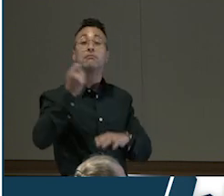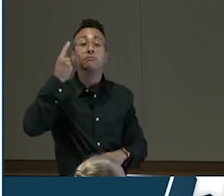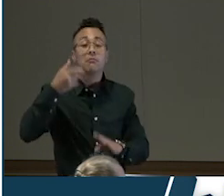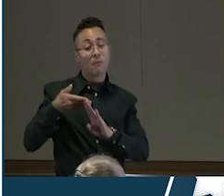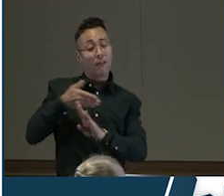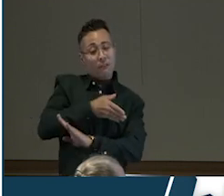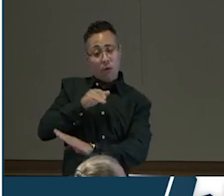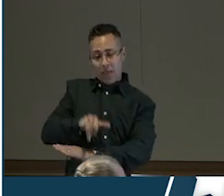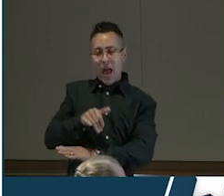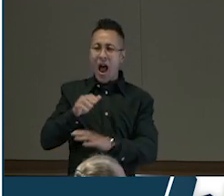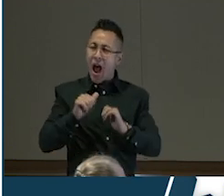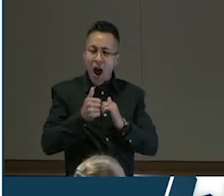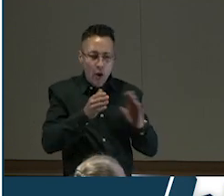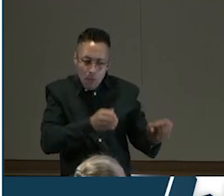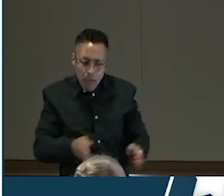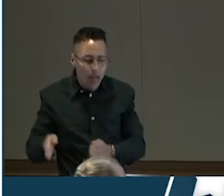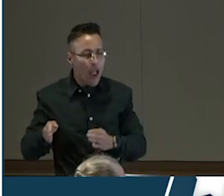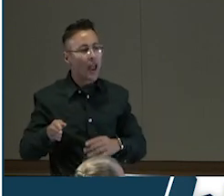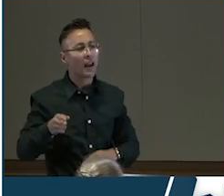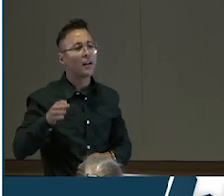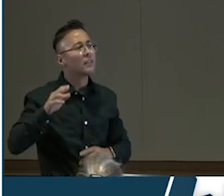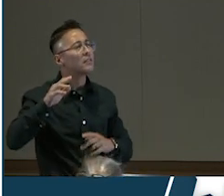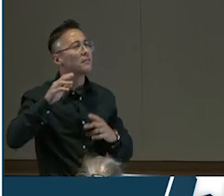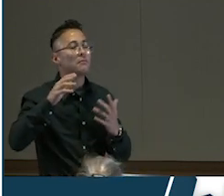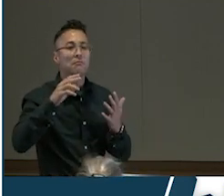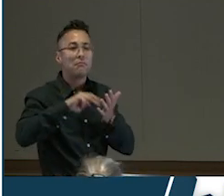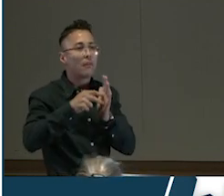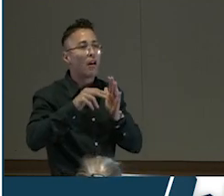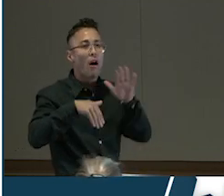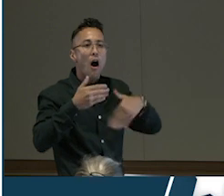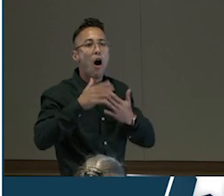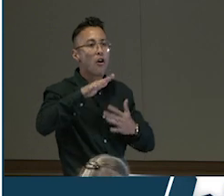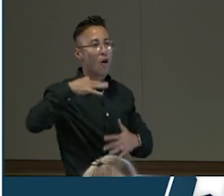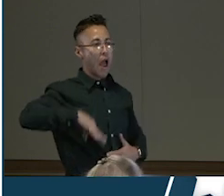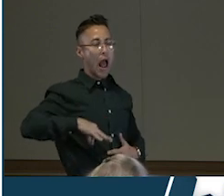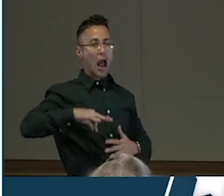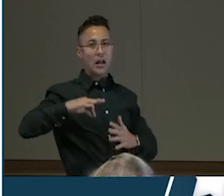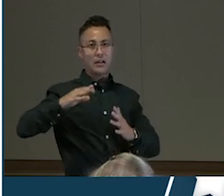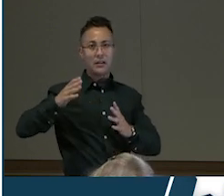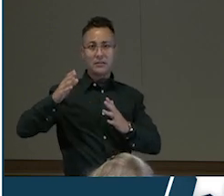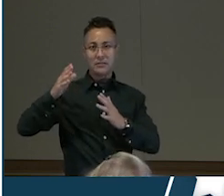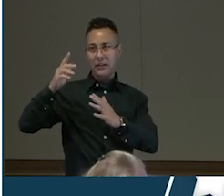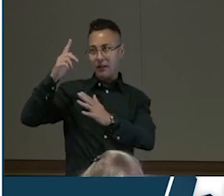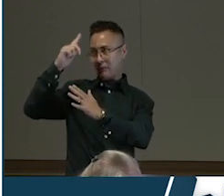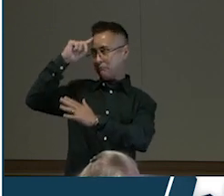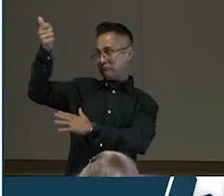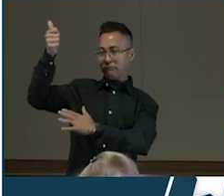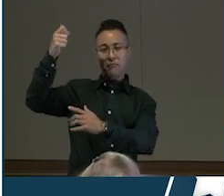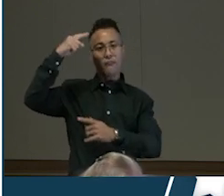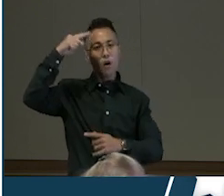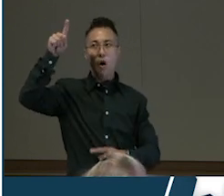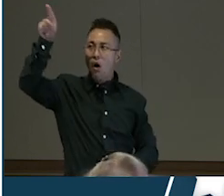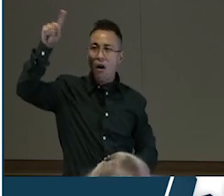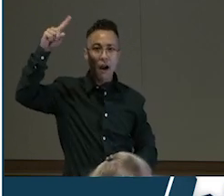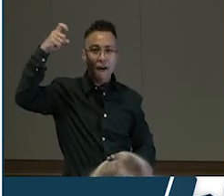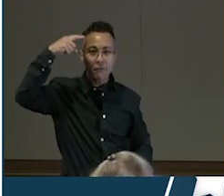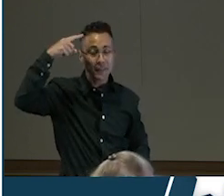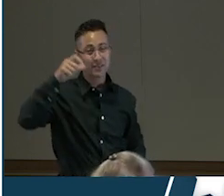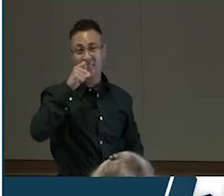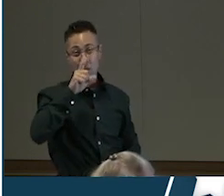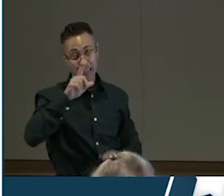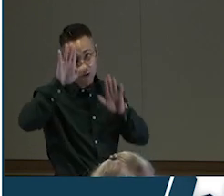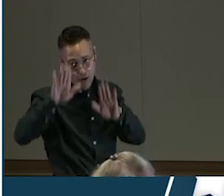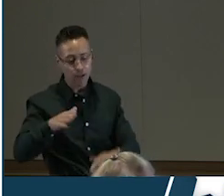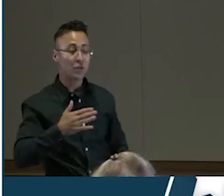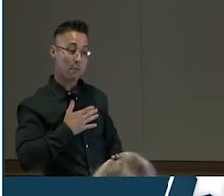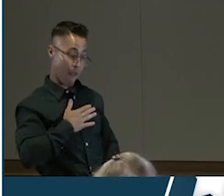was essentially a means of planning that left all of your assets to the government at the end. Not very great, right? So my father is the one that actually